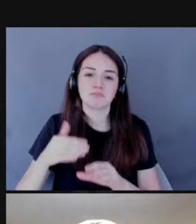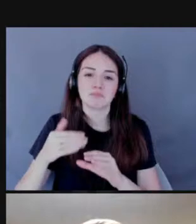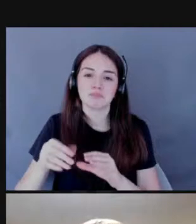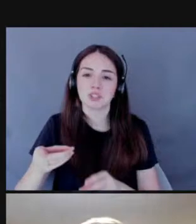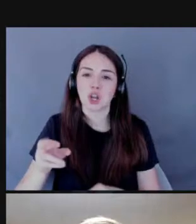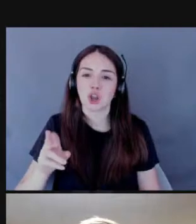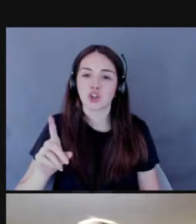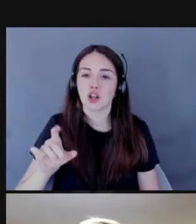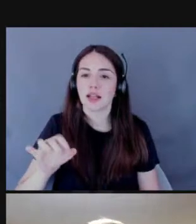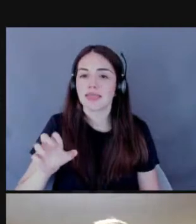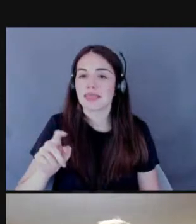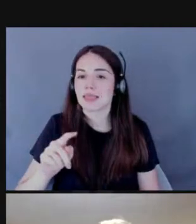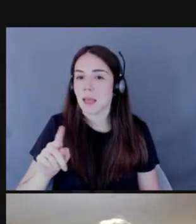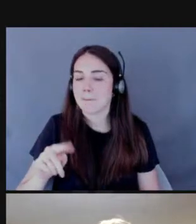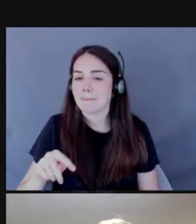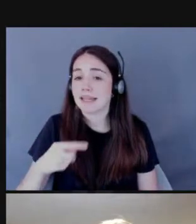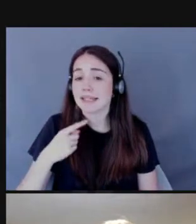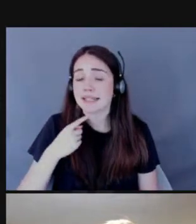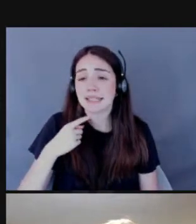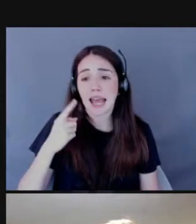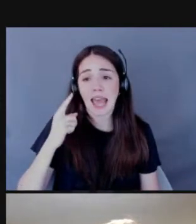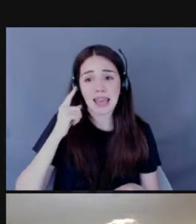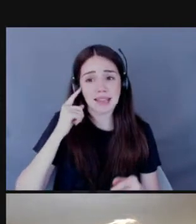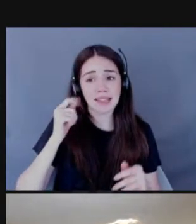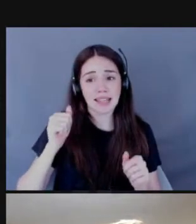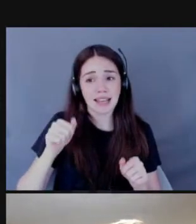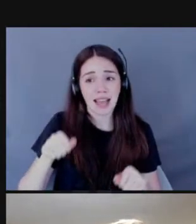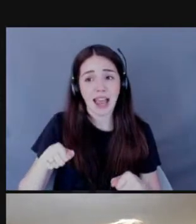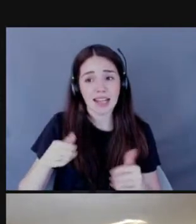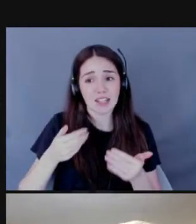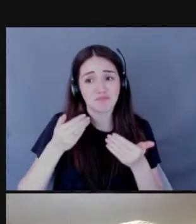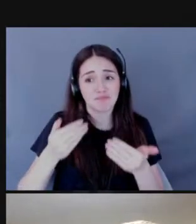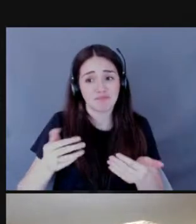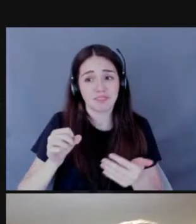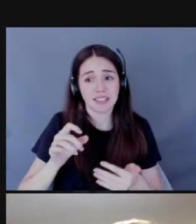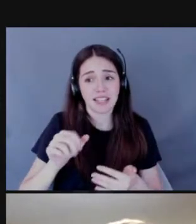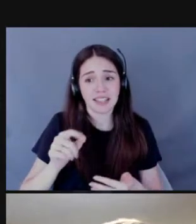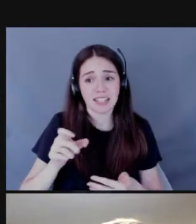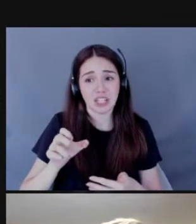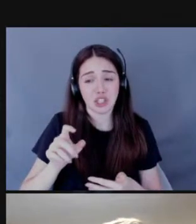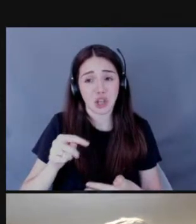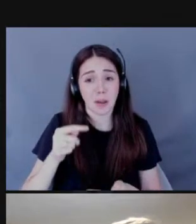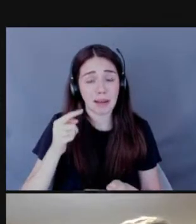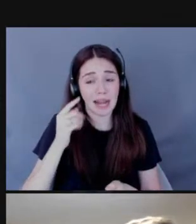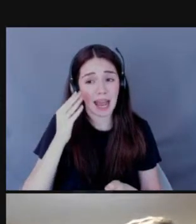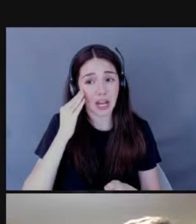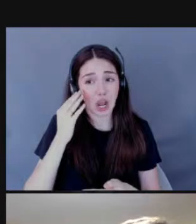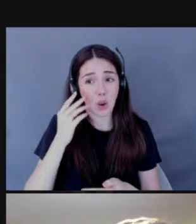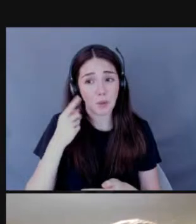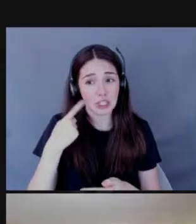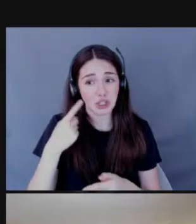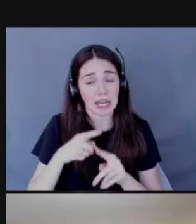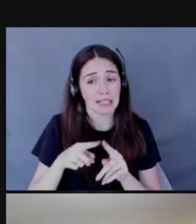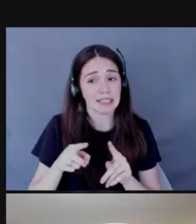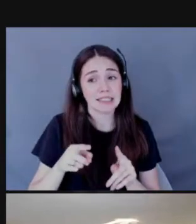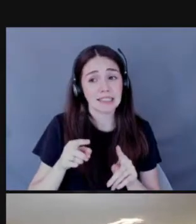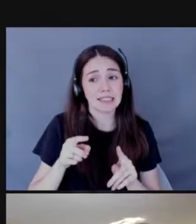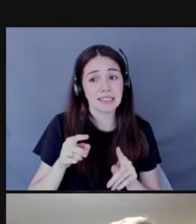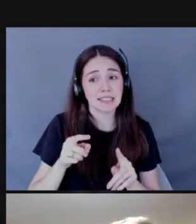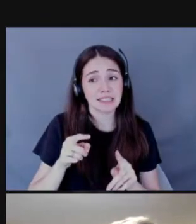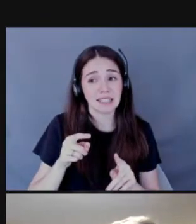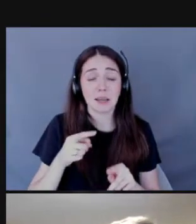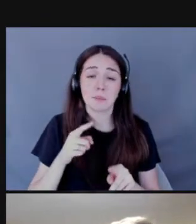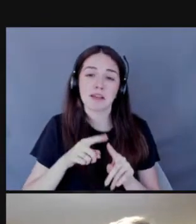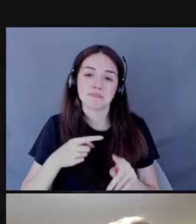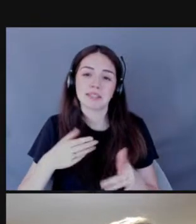said, I think I need to do this thing on this sea serpent. I know it's crazy, but I hope you'll still be my dissertation director. And he was